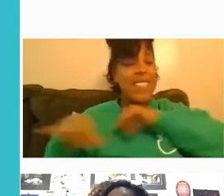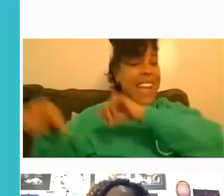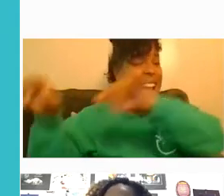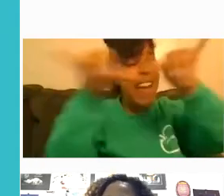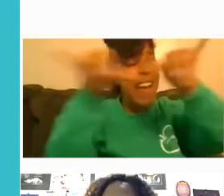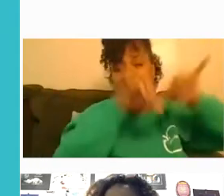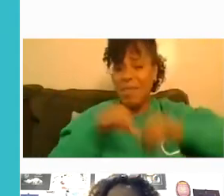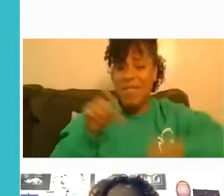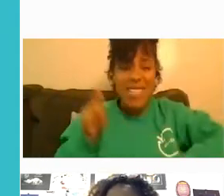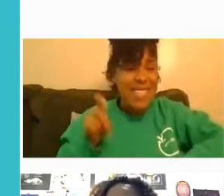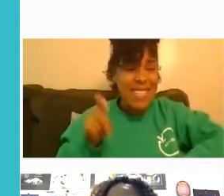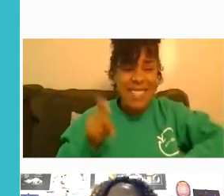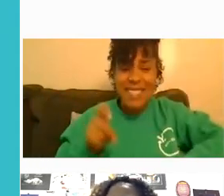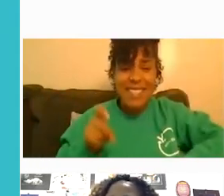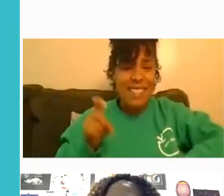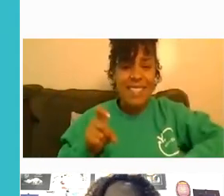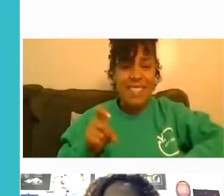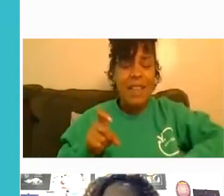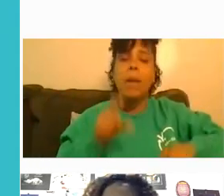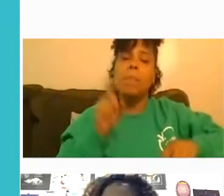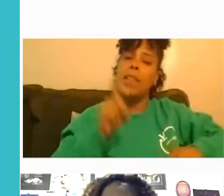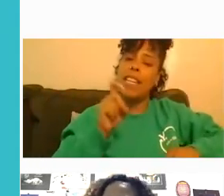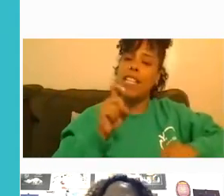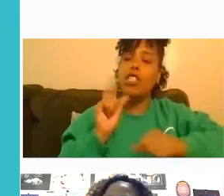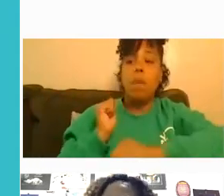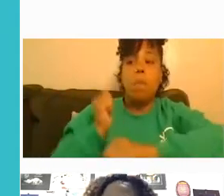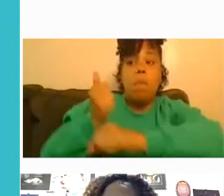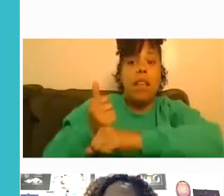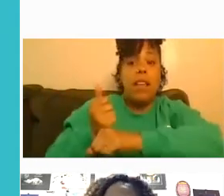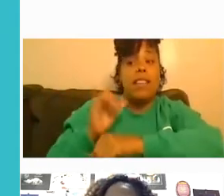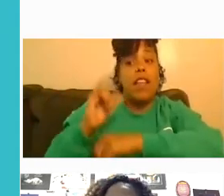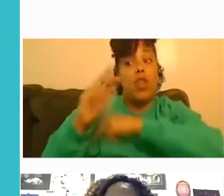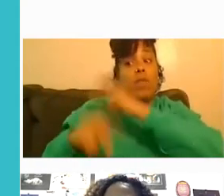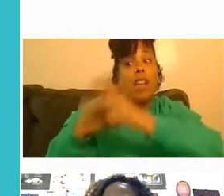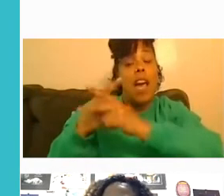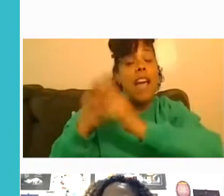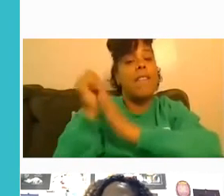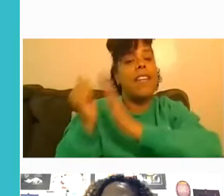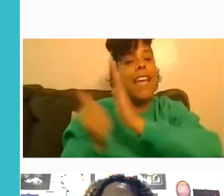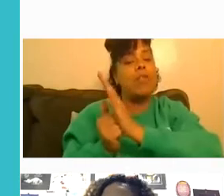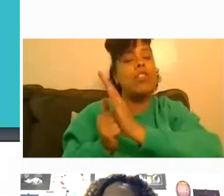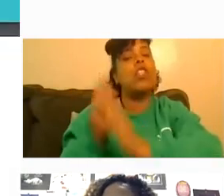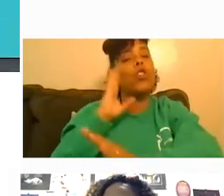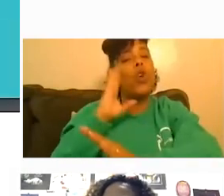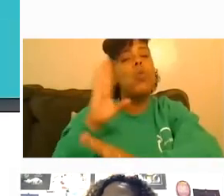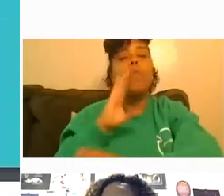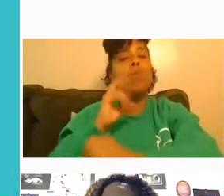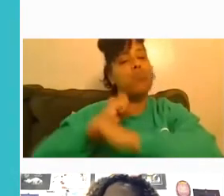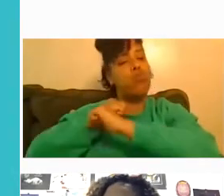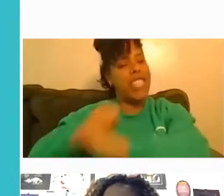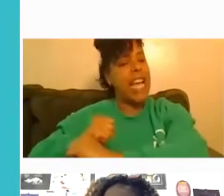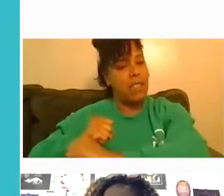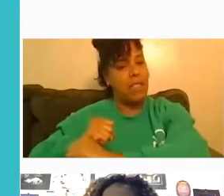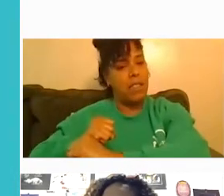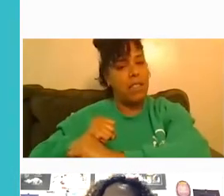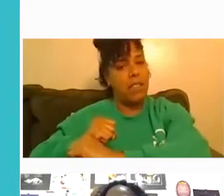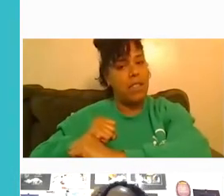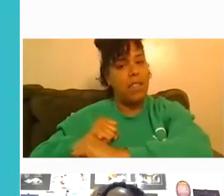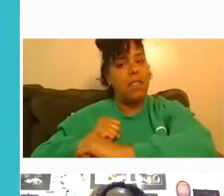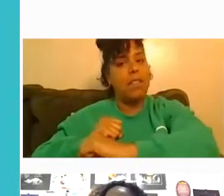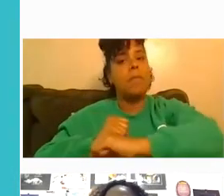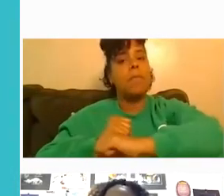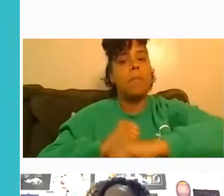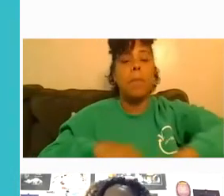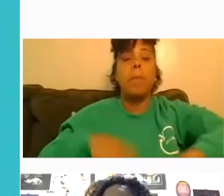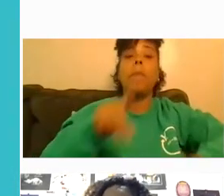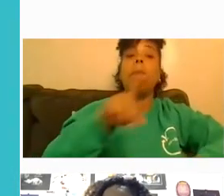be placed in those type of accounts to protect it. And Debbie, I told you to remind me, but you don't need to, because I remembered the